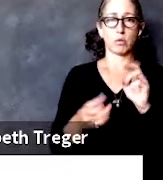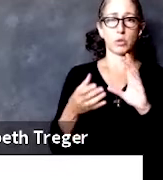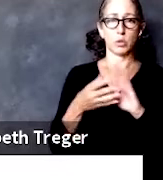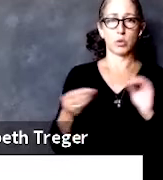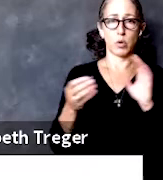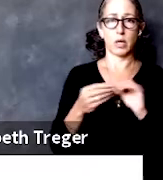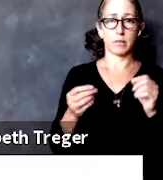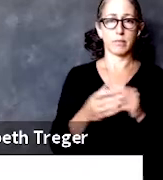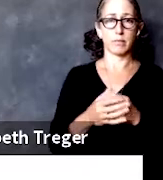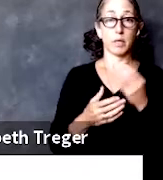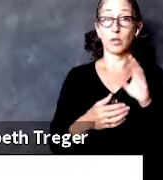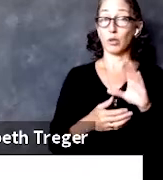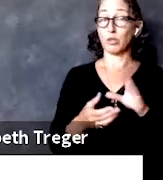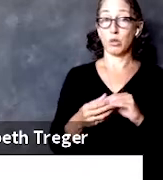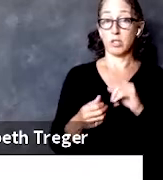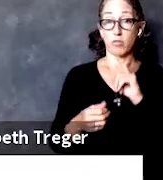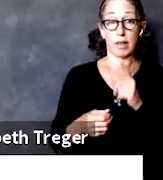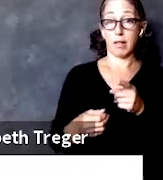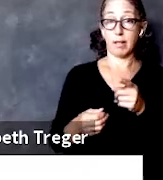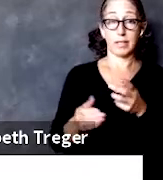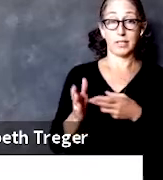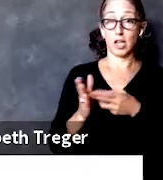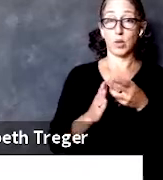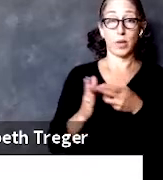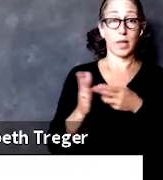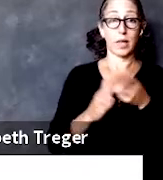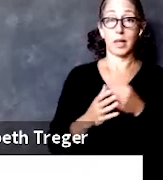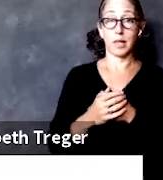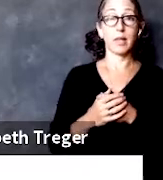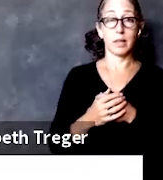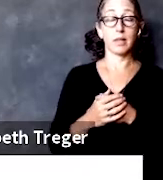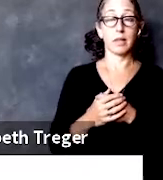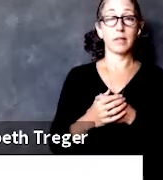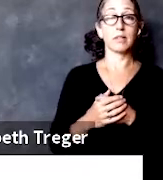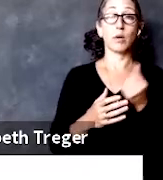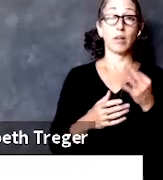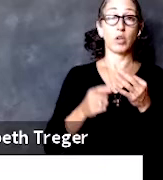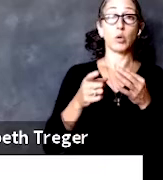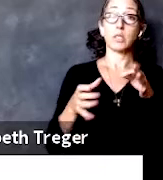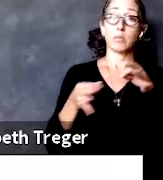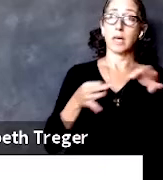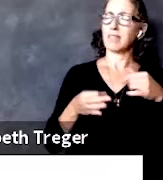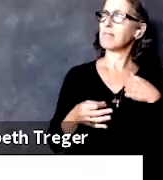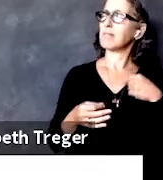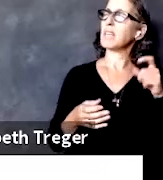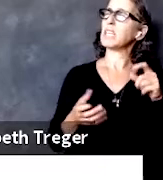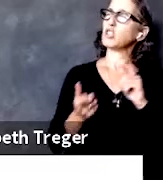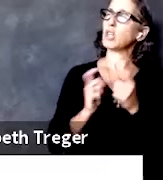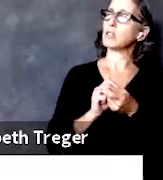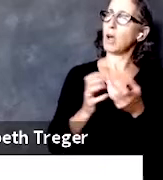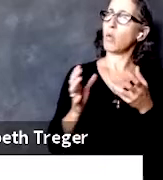is genuine. When you tell it as a reason why you need change, or why change needs to be made,